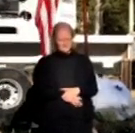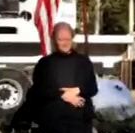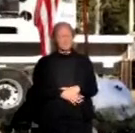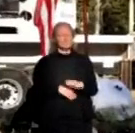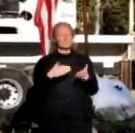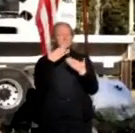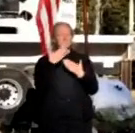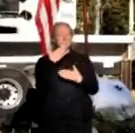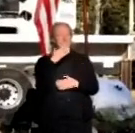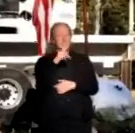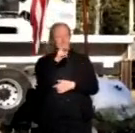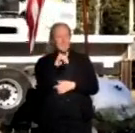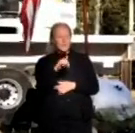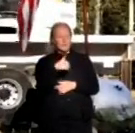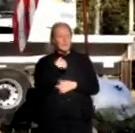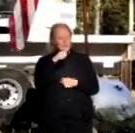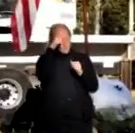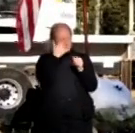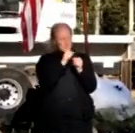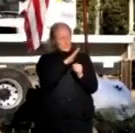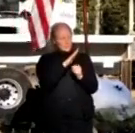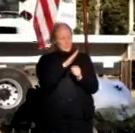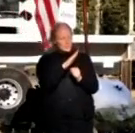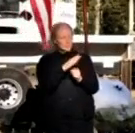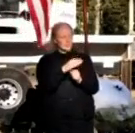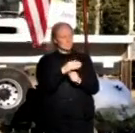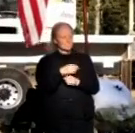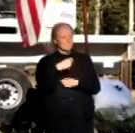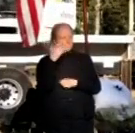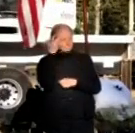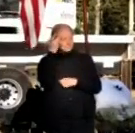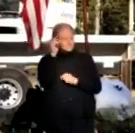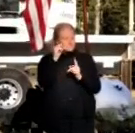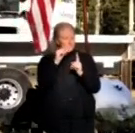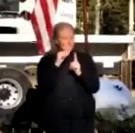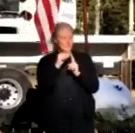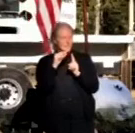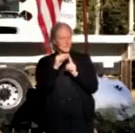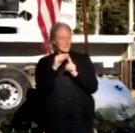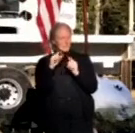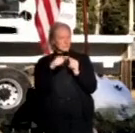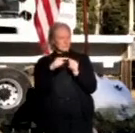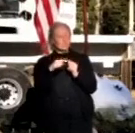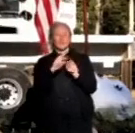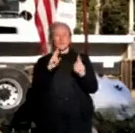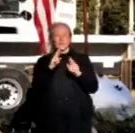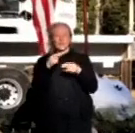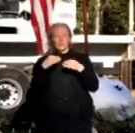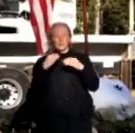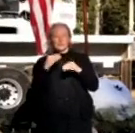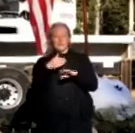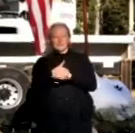Thank you, Perry, and I'll have to remember your words of wisdom next time we're planning a timber sale. So thank you for that.